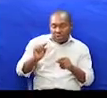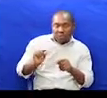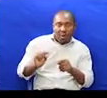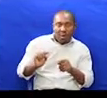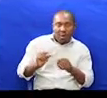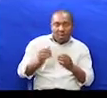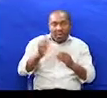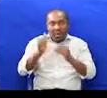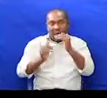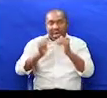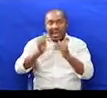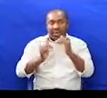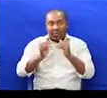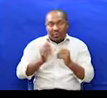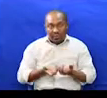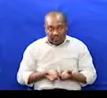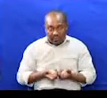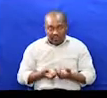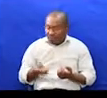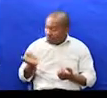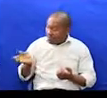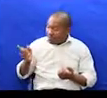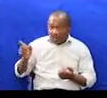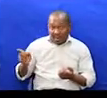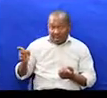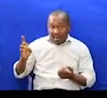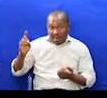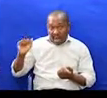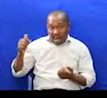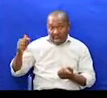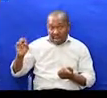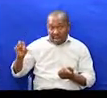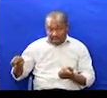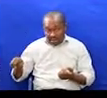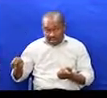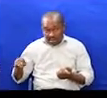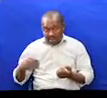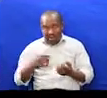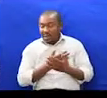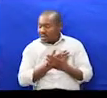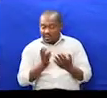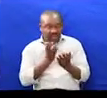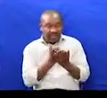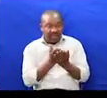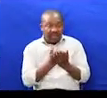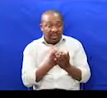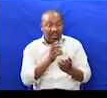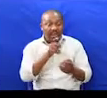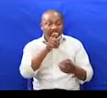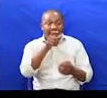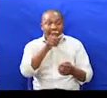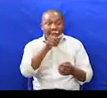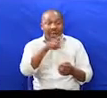So, Dalton, his idea was never suggested that there will be anyone can see the